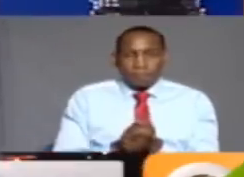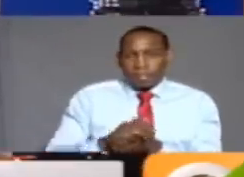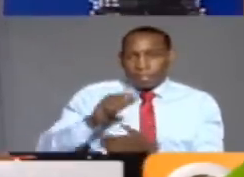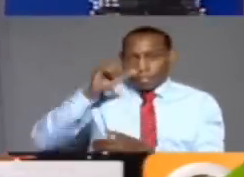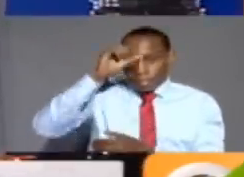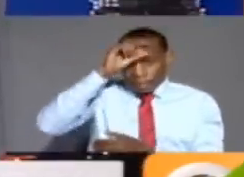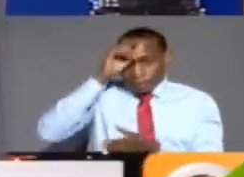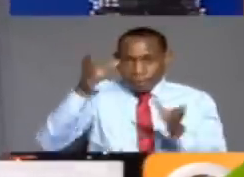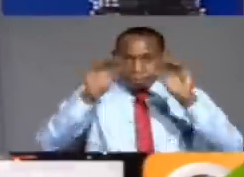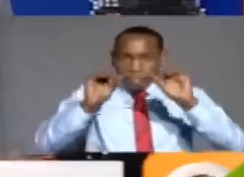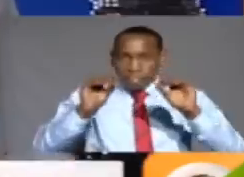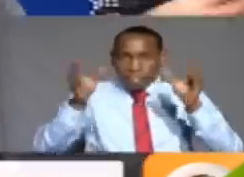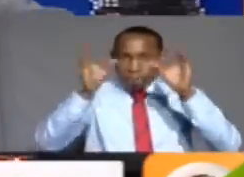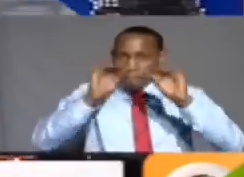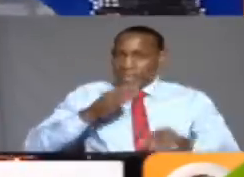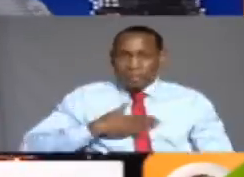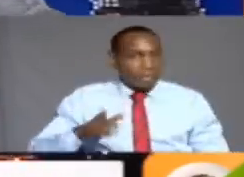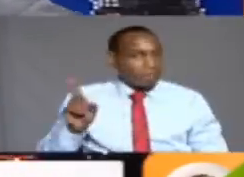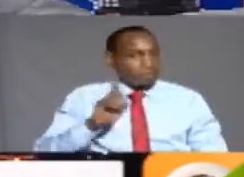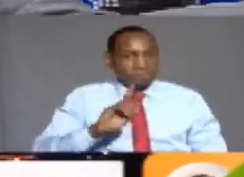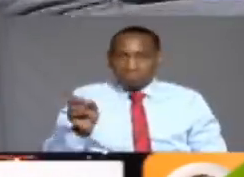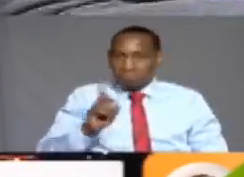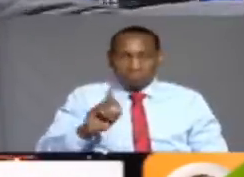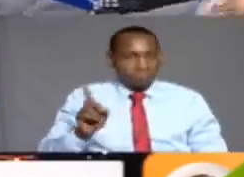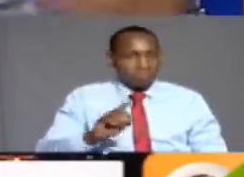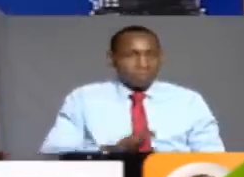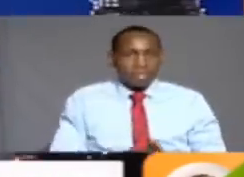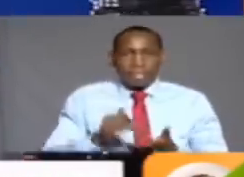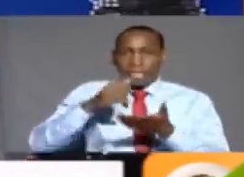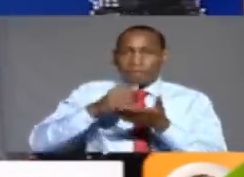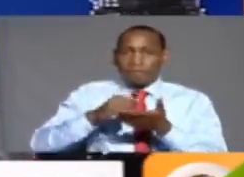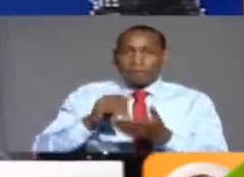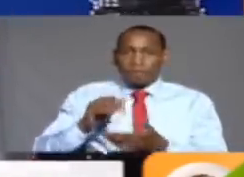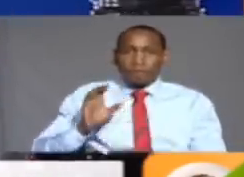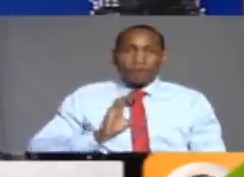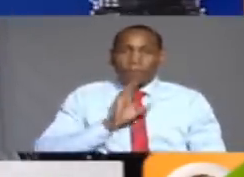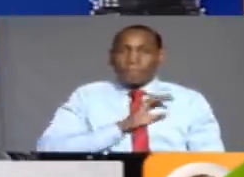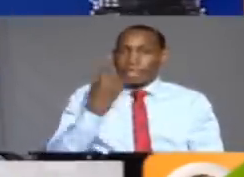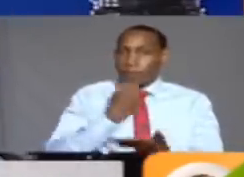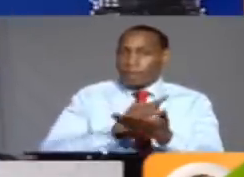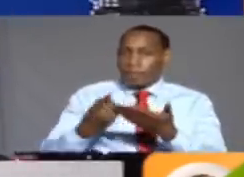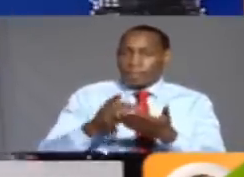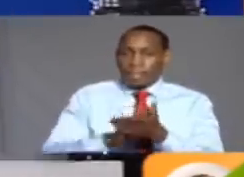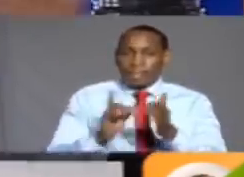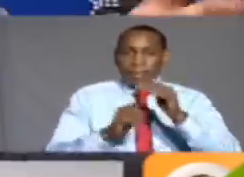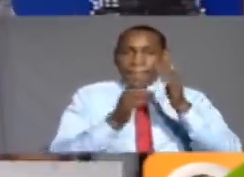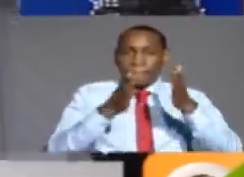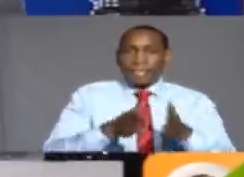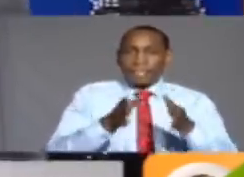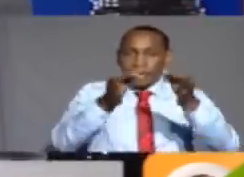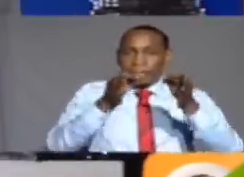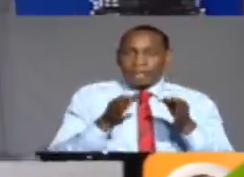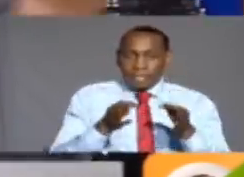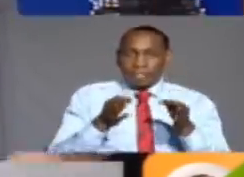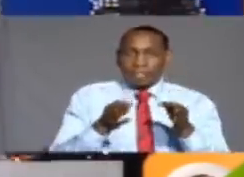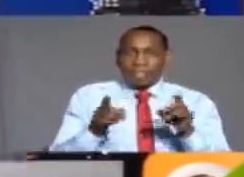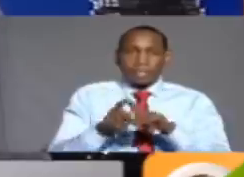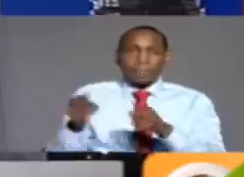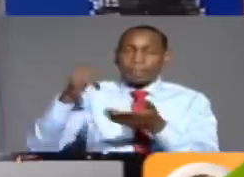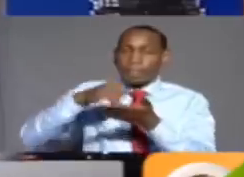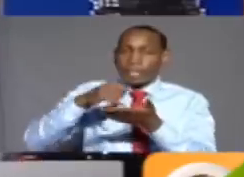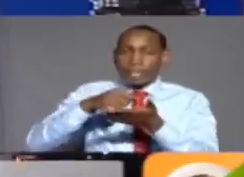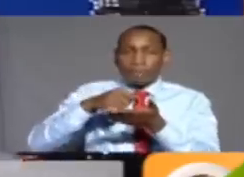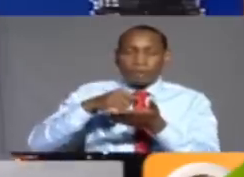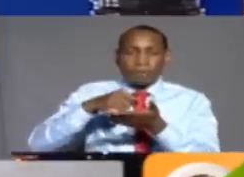is not our budget. And you know, I was in that committee for 1 week. And the CS Rutich and PS Duge were there pleading,